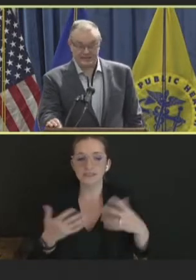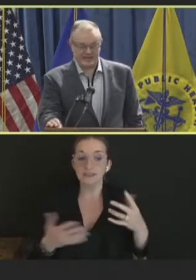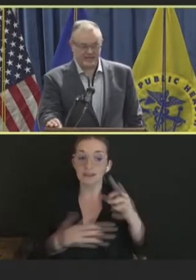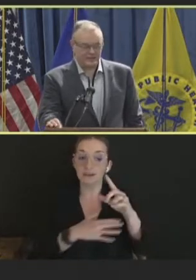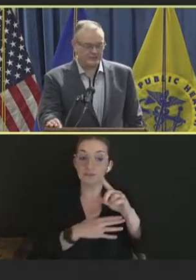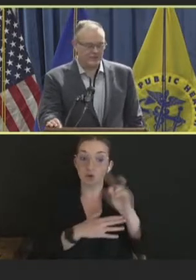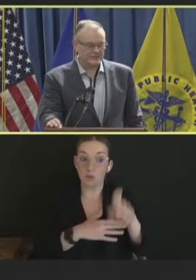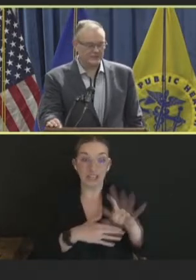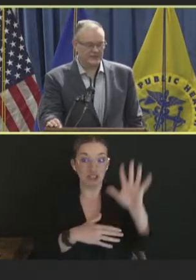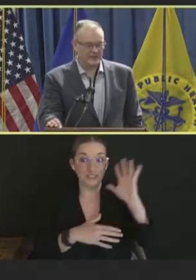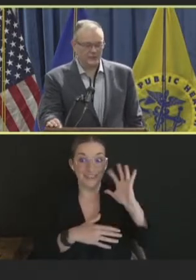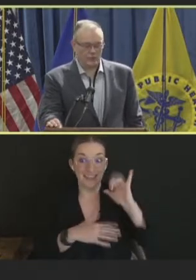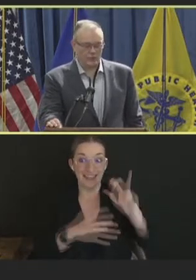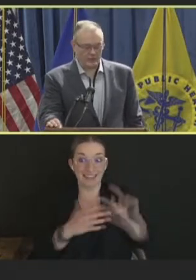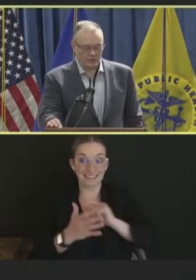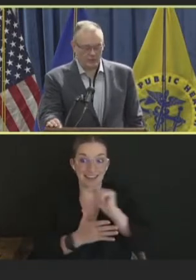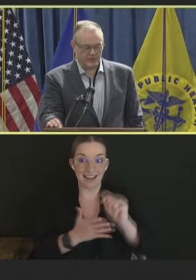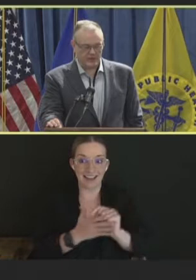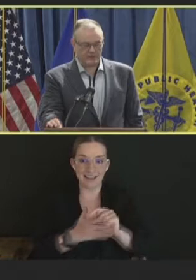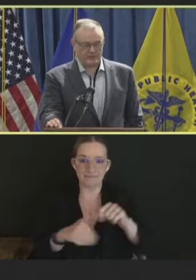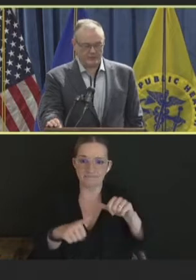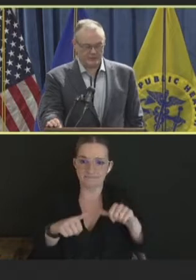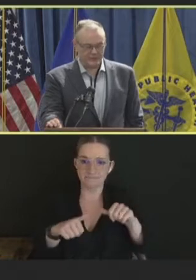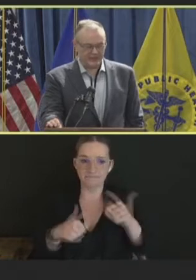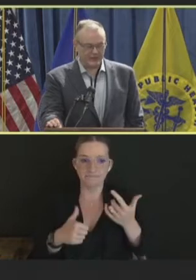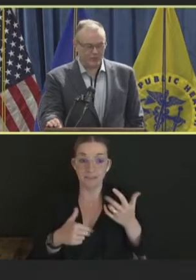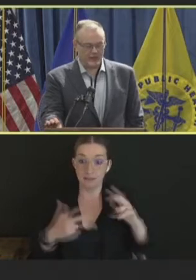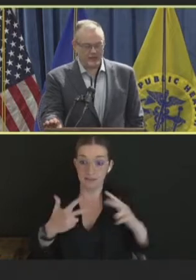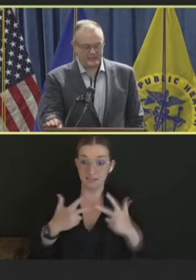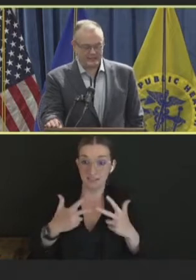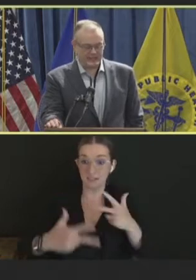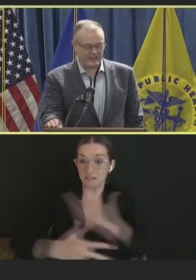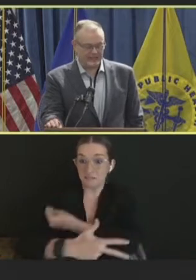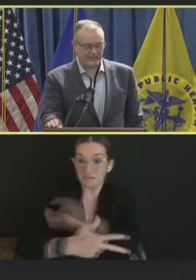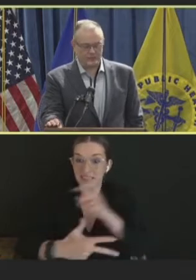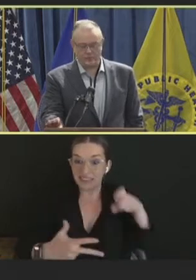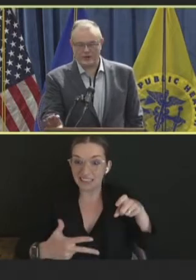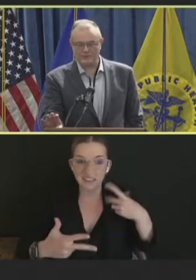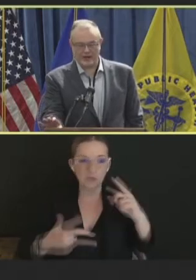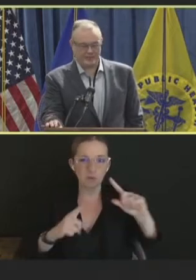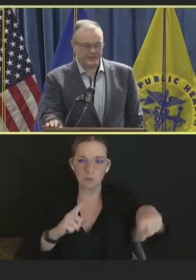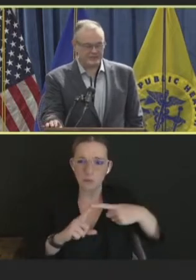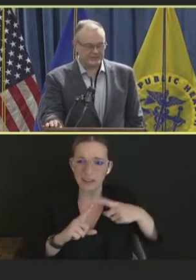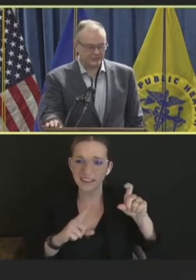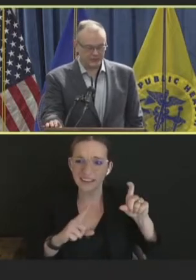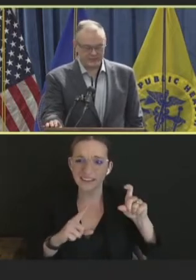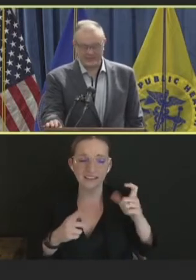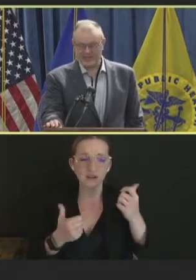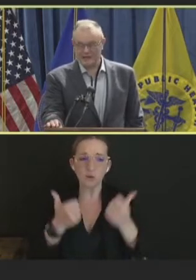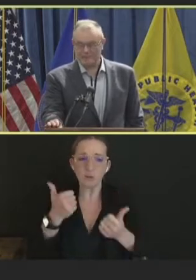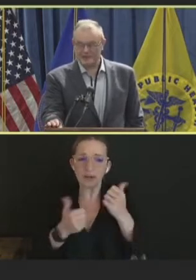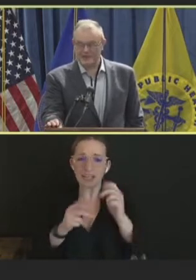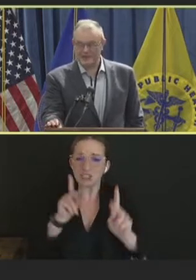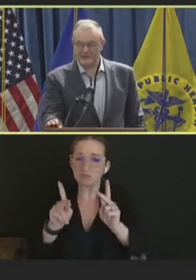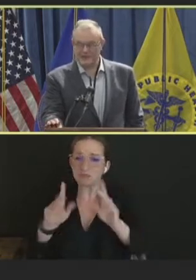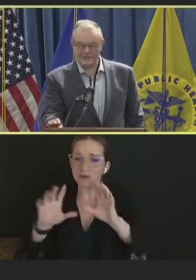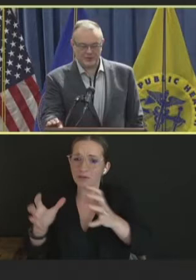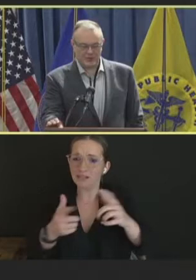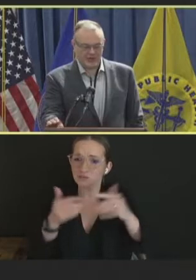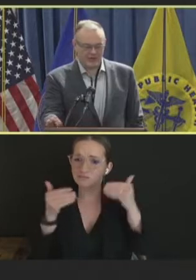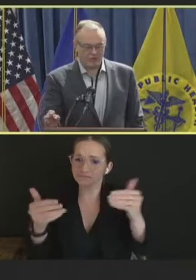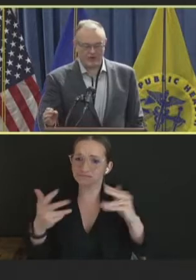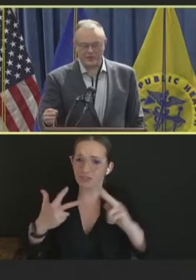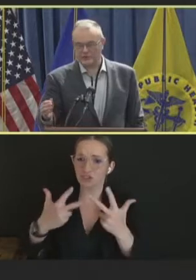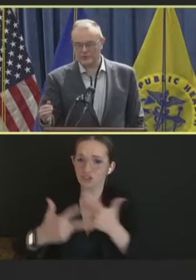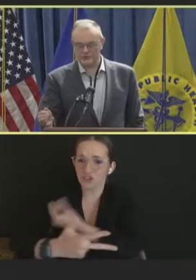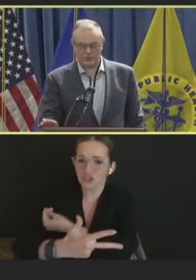that time, was going to be when, if a booster is needed, when it's needed, what populations to boost. But then the last part